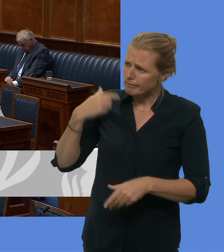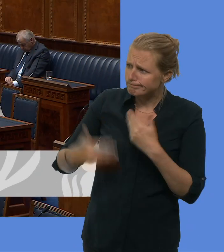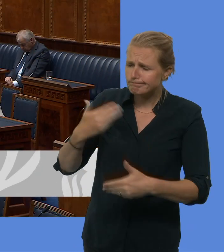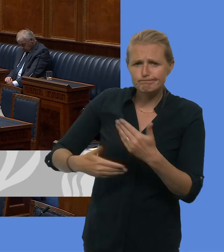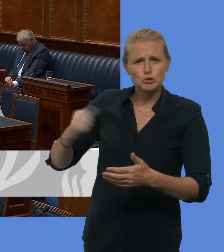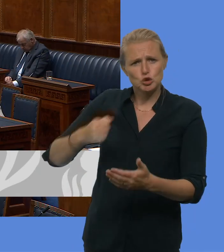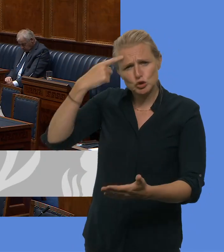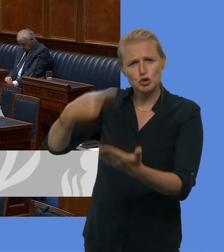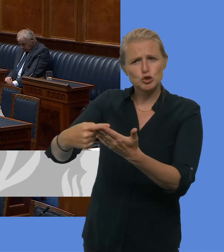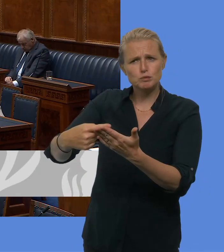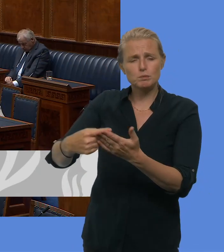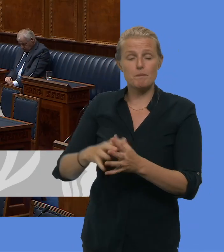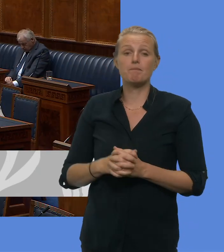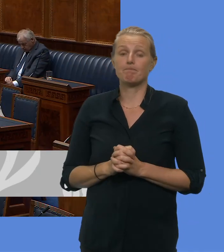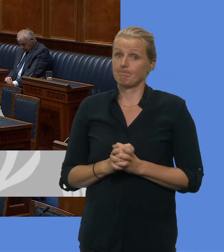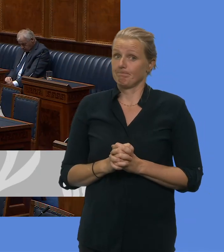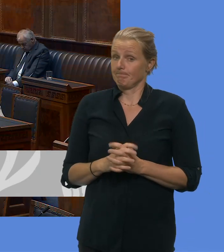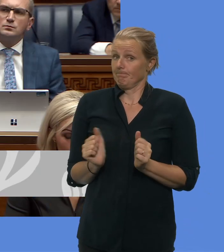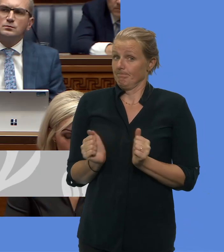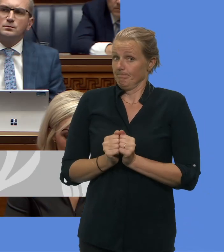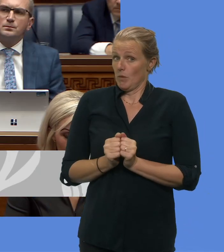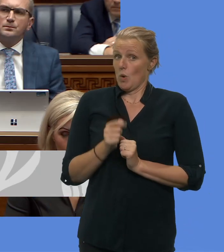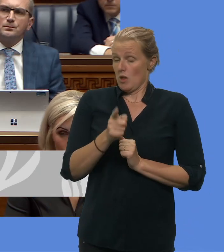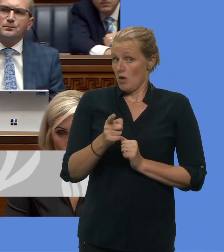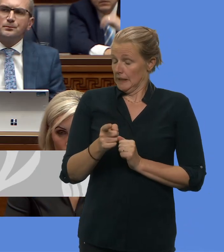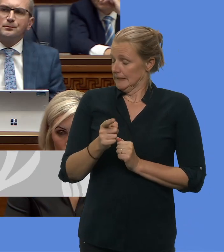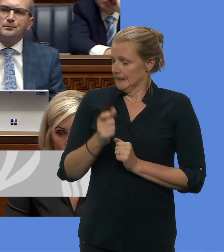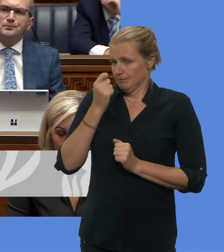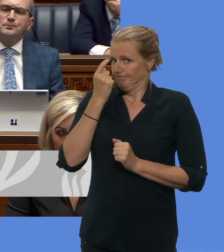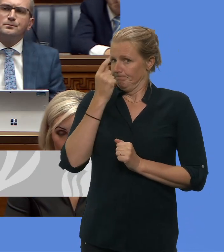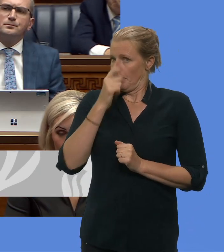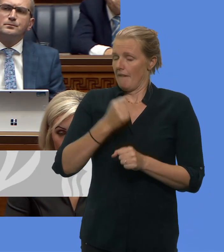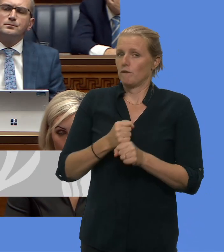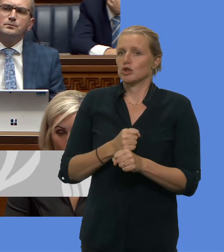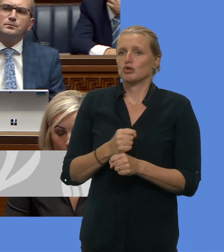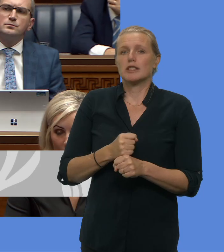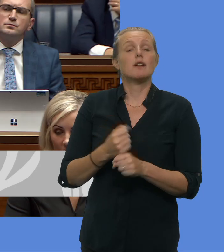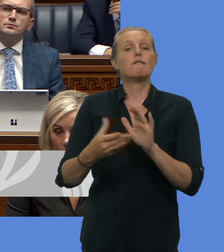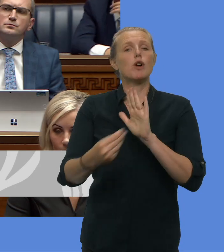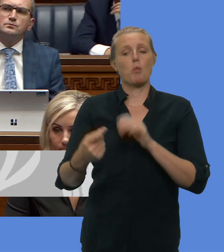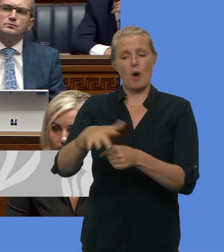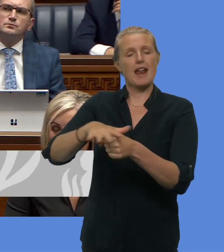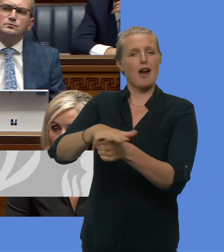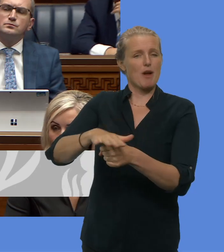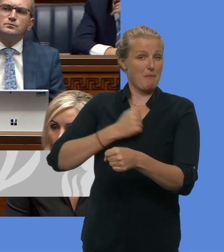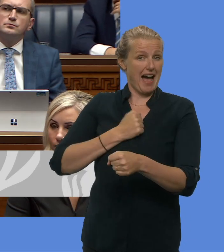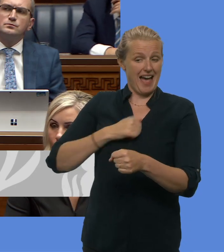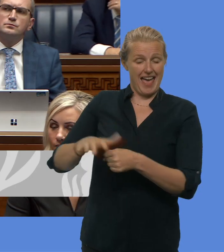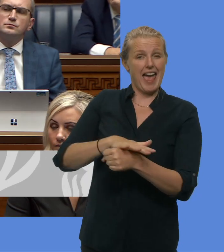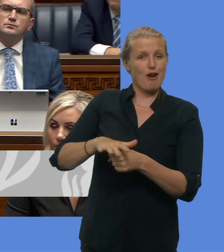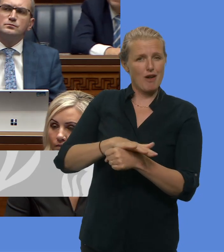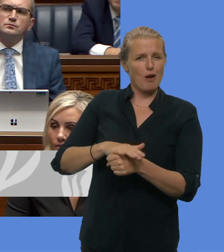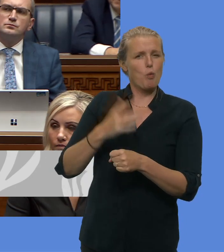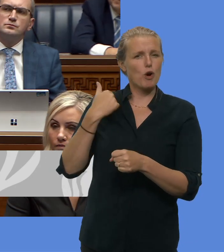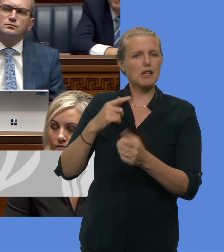Listen, I share the frustration that the member has highlighted. One setting, for example, in my own constituency, the former